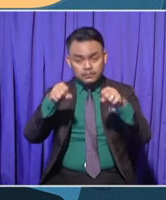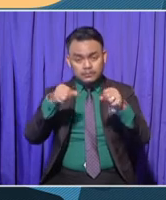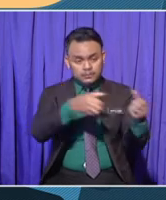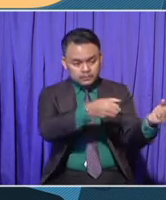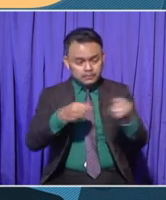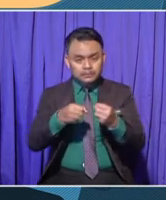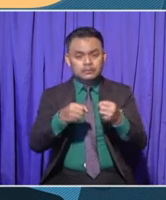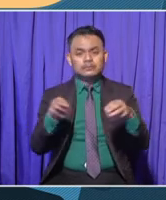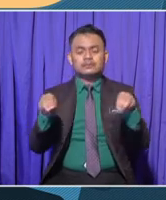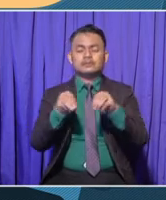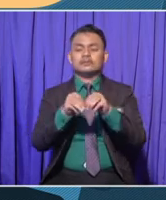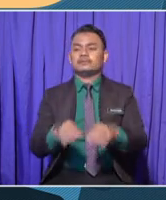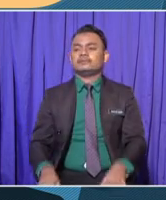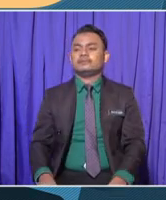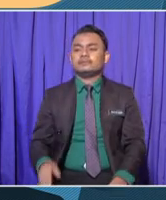A.